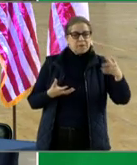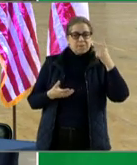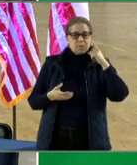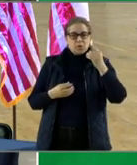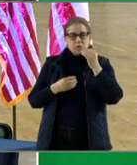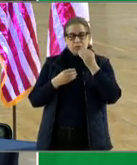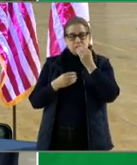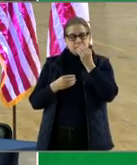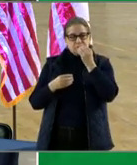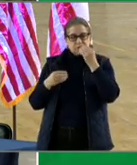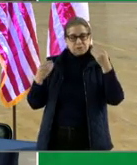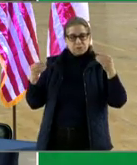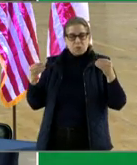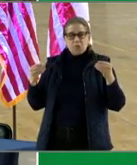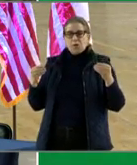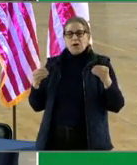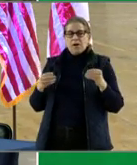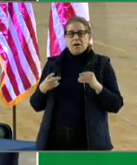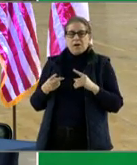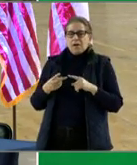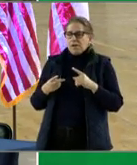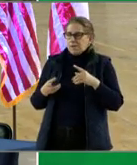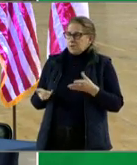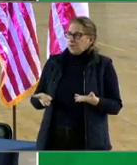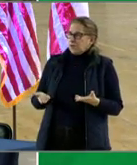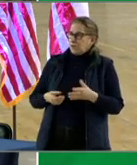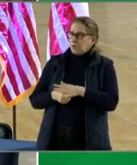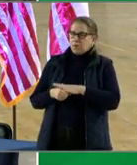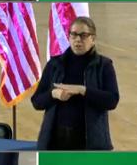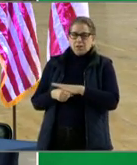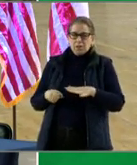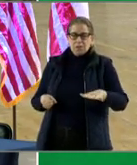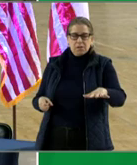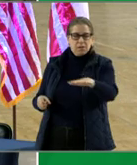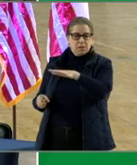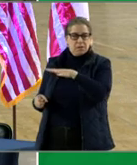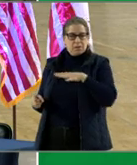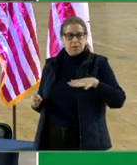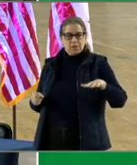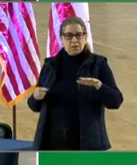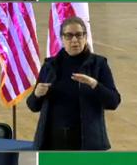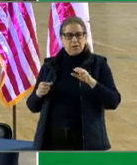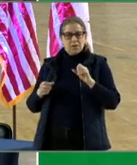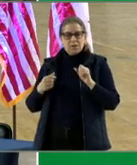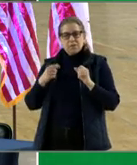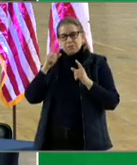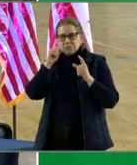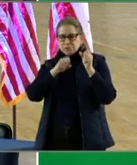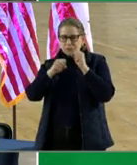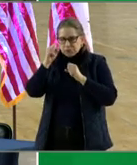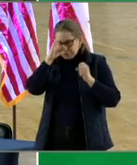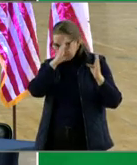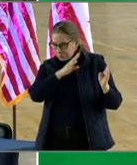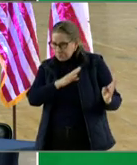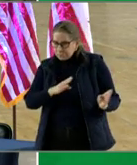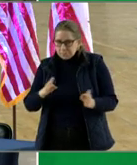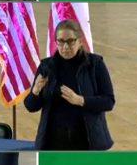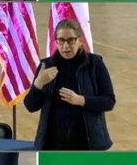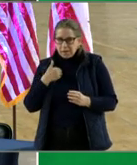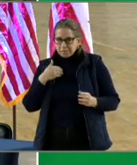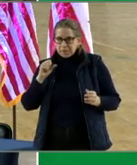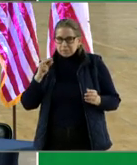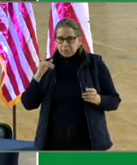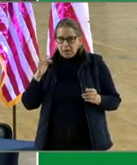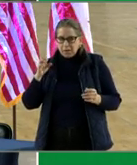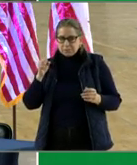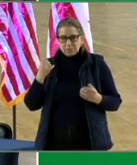our local, what we're calling it, the local strategic supply. Our local strategic supply. At this stage, I don't think we have